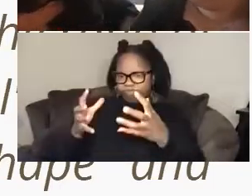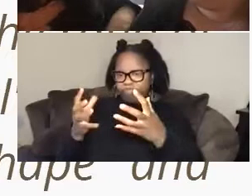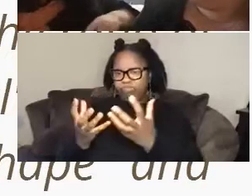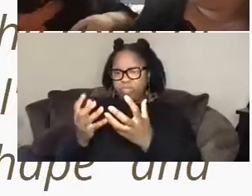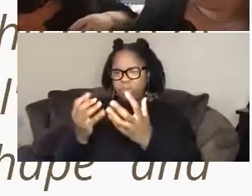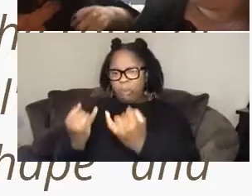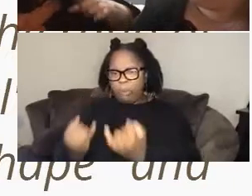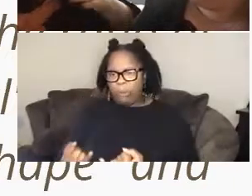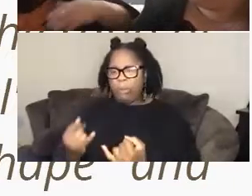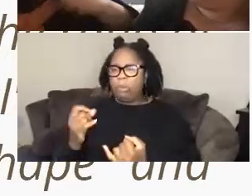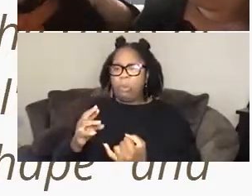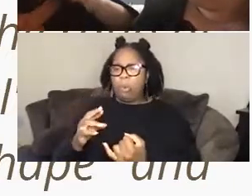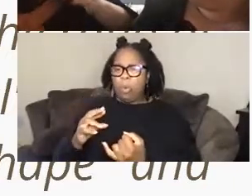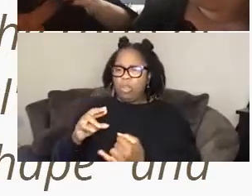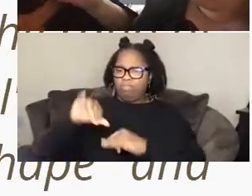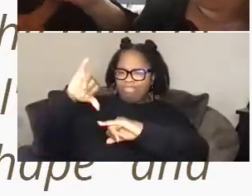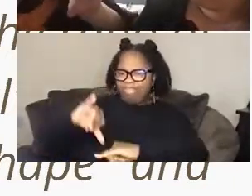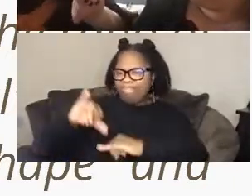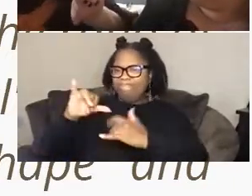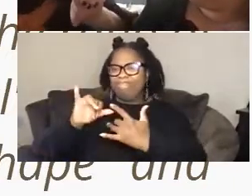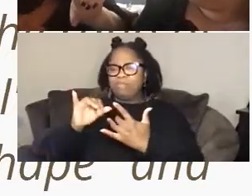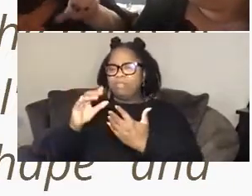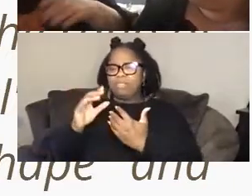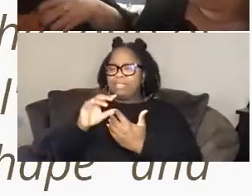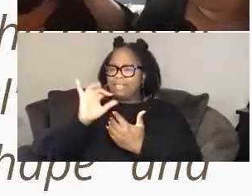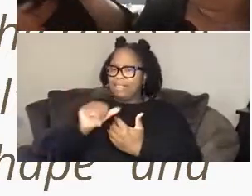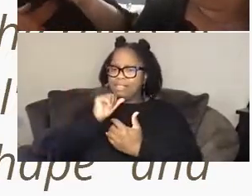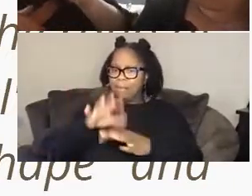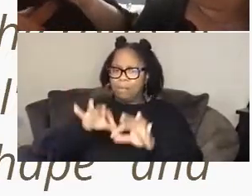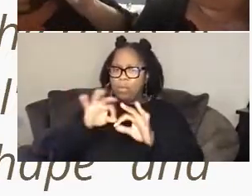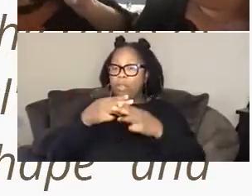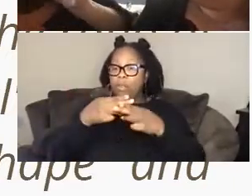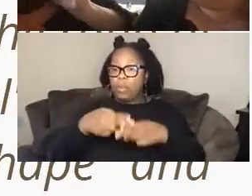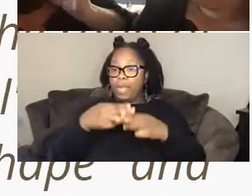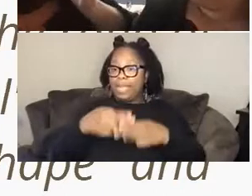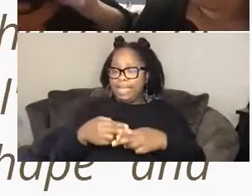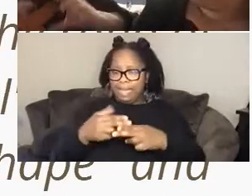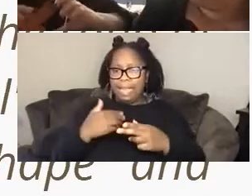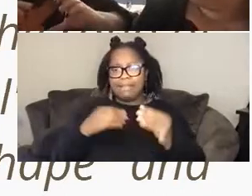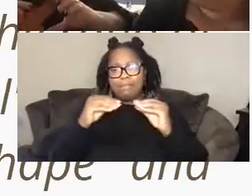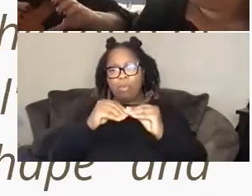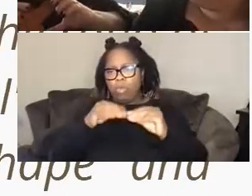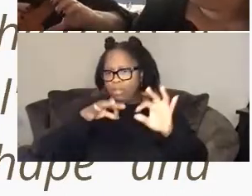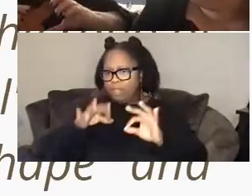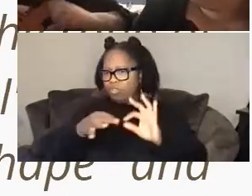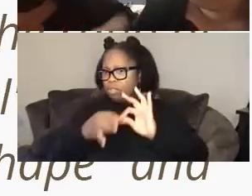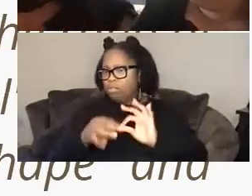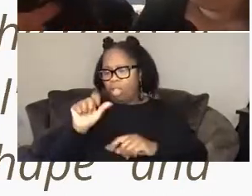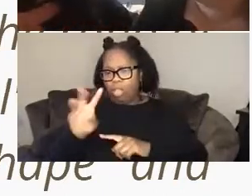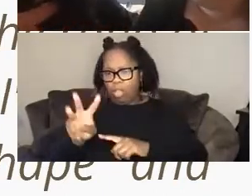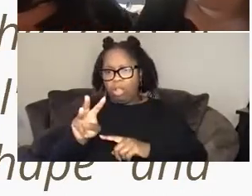there's similar definitions of height. So this is the weight portion, but there'll be a similar definition in a law like this defining